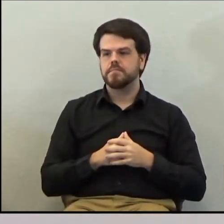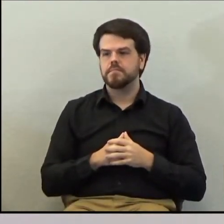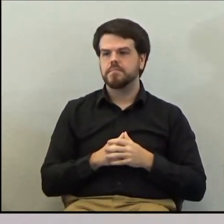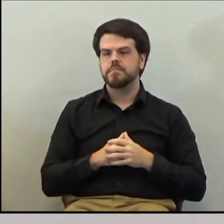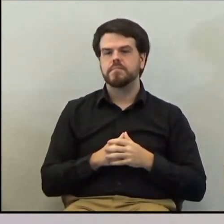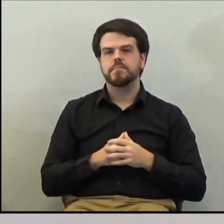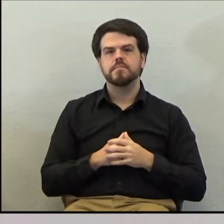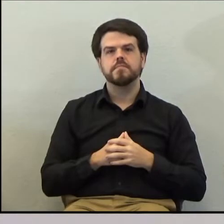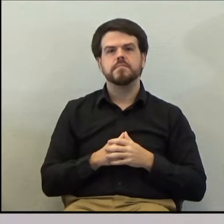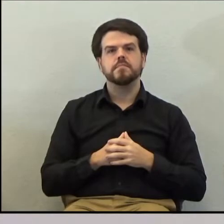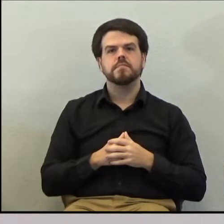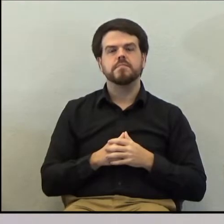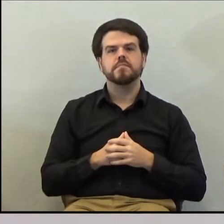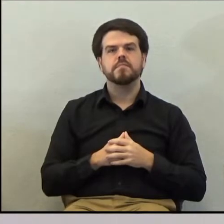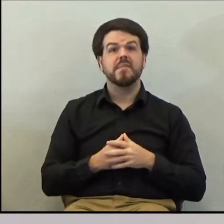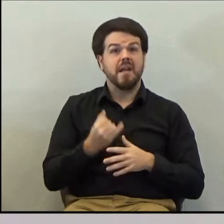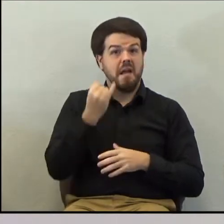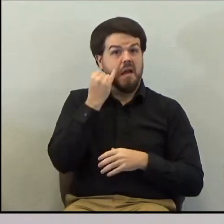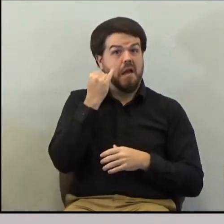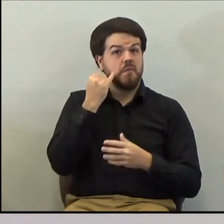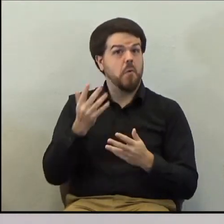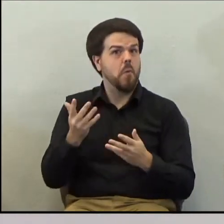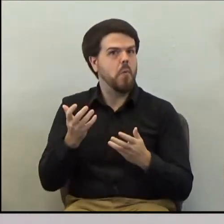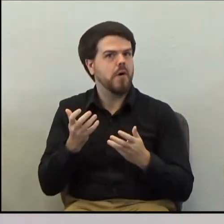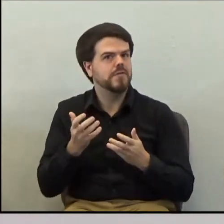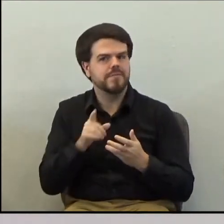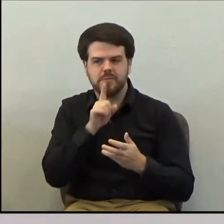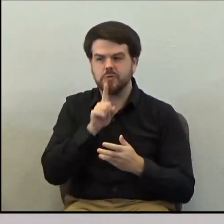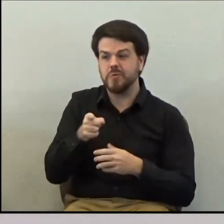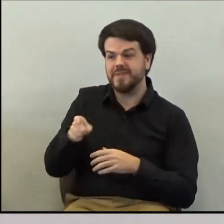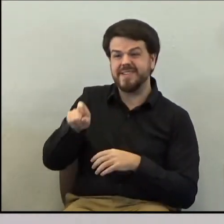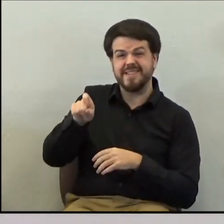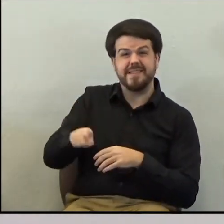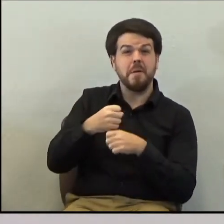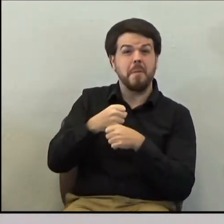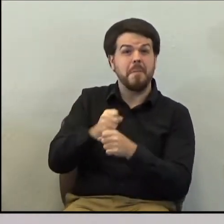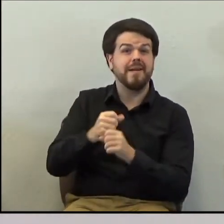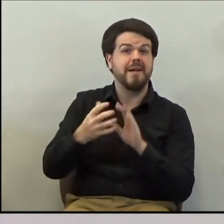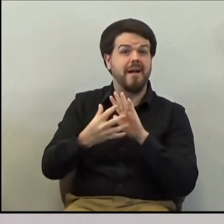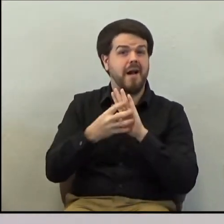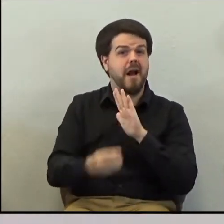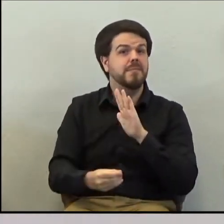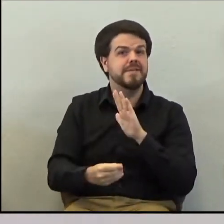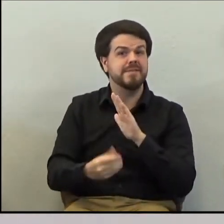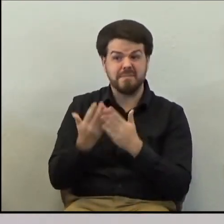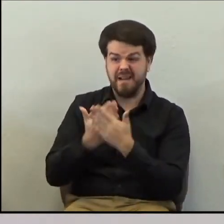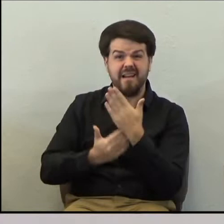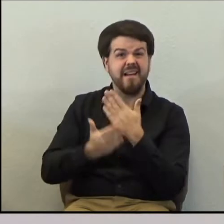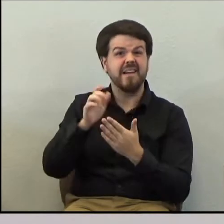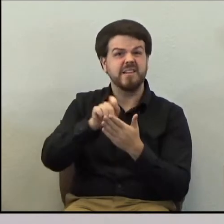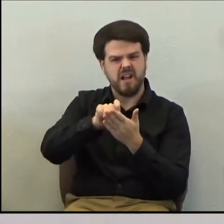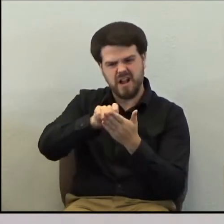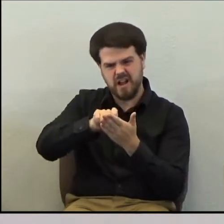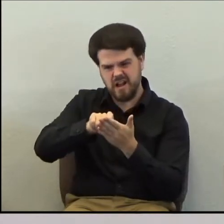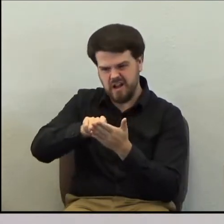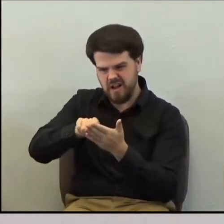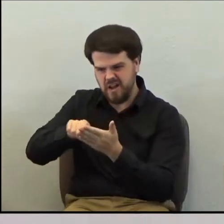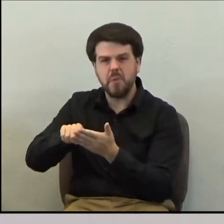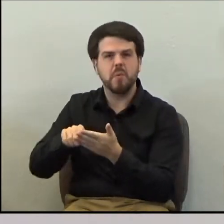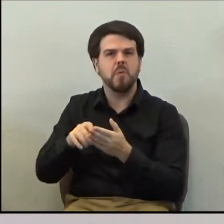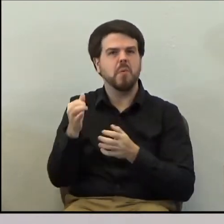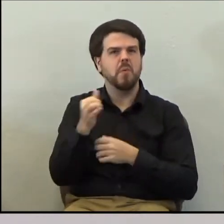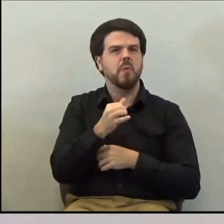you had to, if you wanted to get one, you had to have someone make a handwritten copy for you. That's quite an